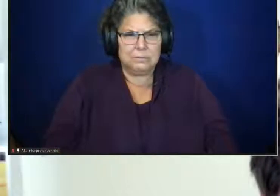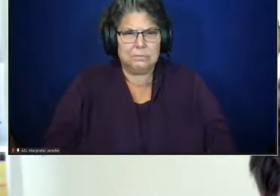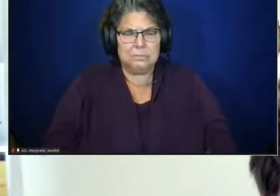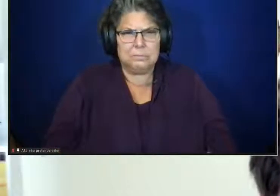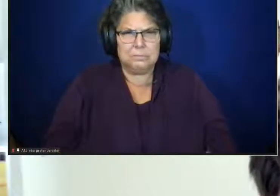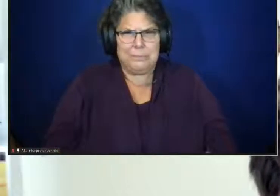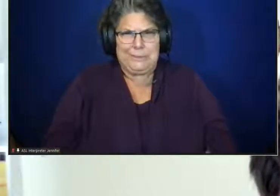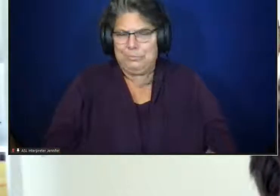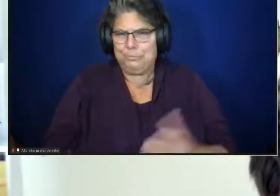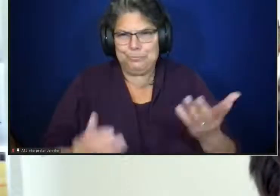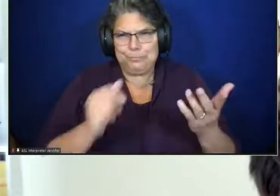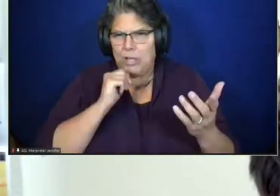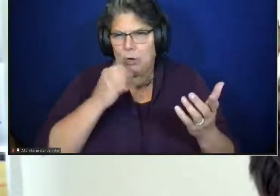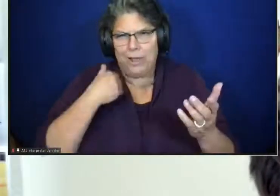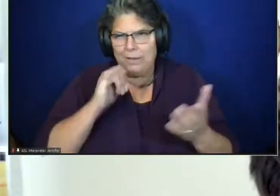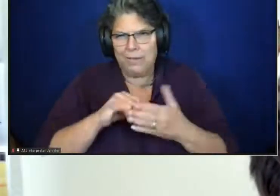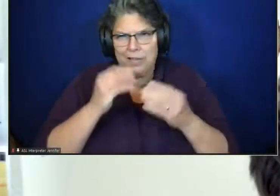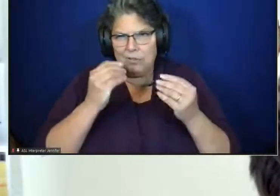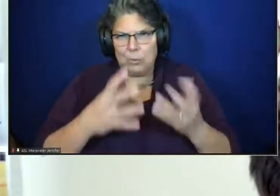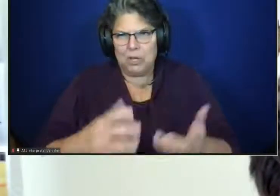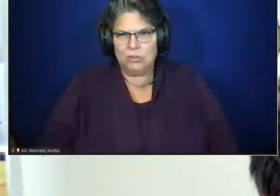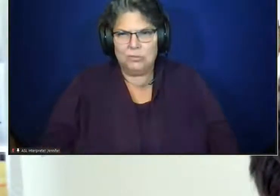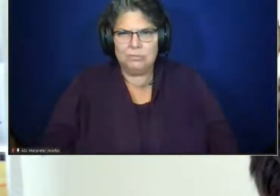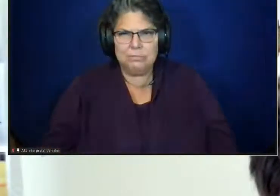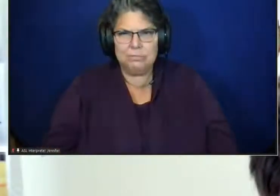So I don't have that information.